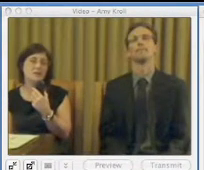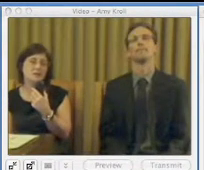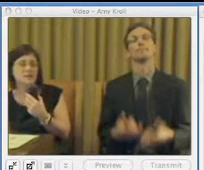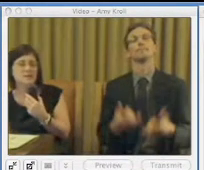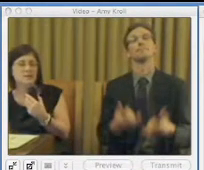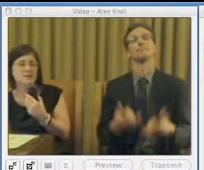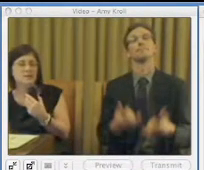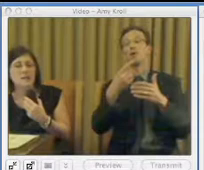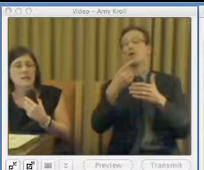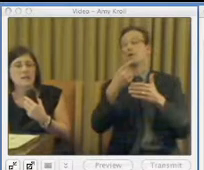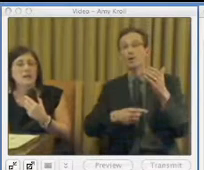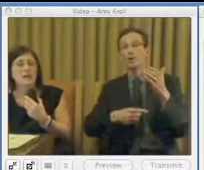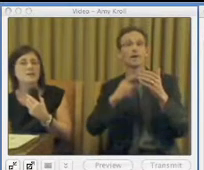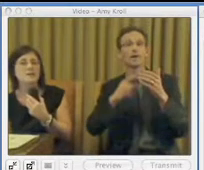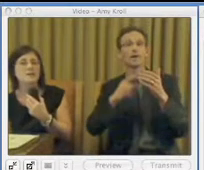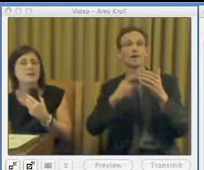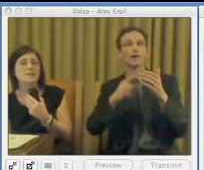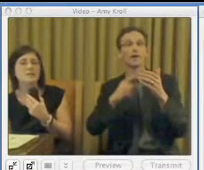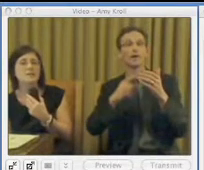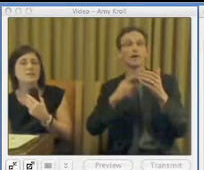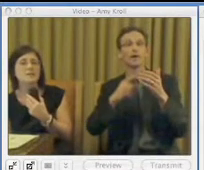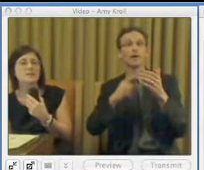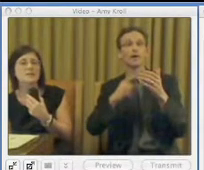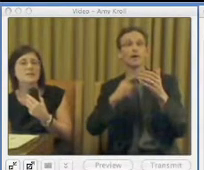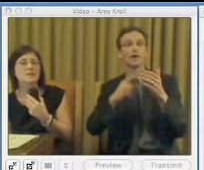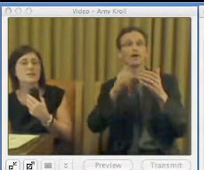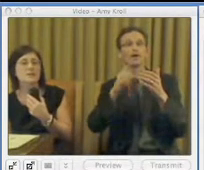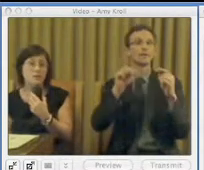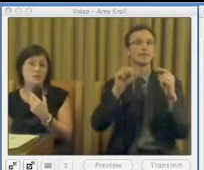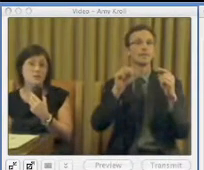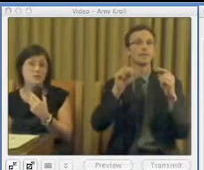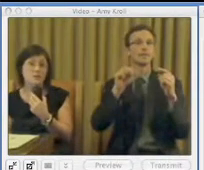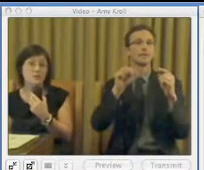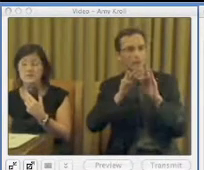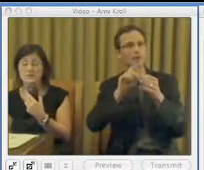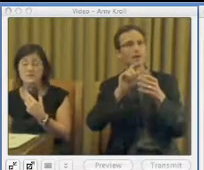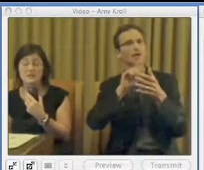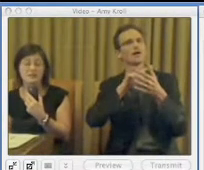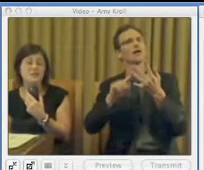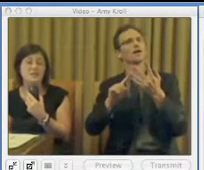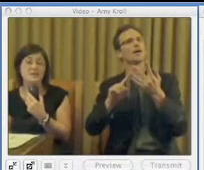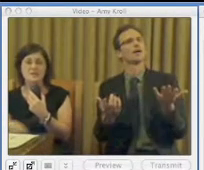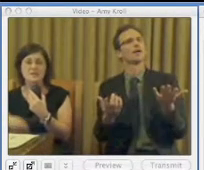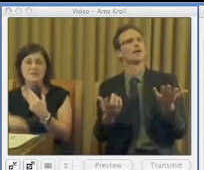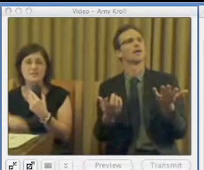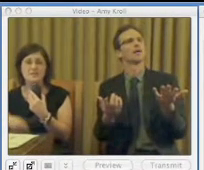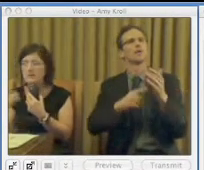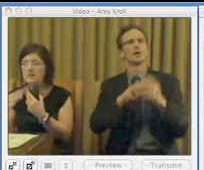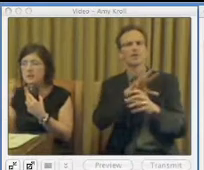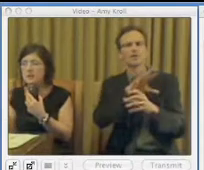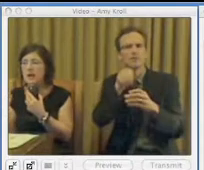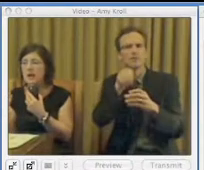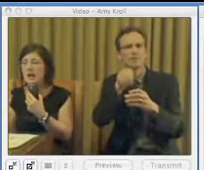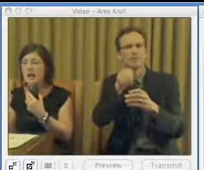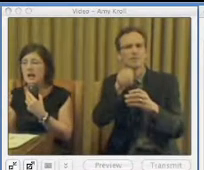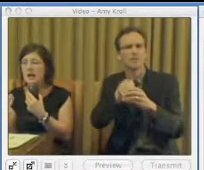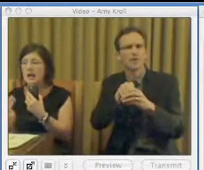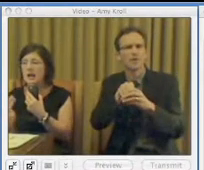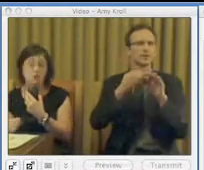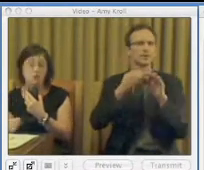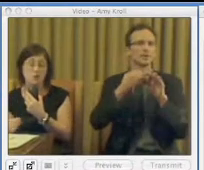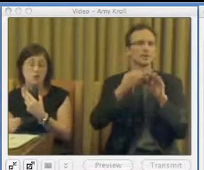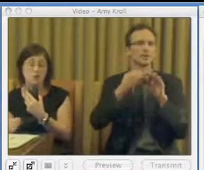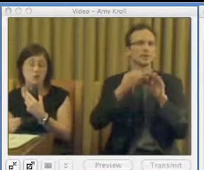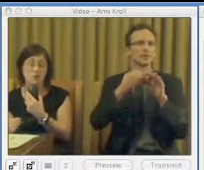So when we consider the parameters, various people have proposed different parameters that